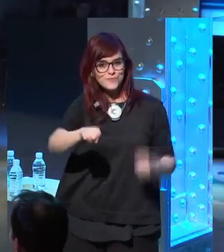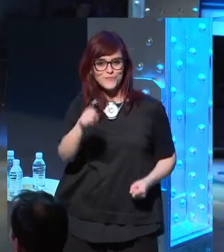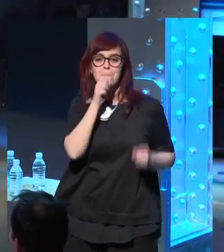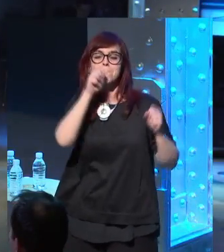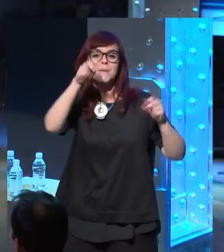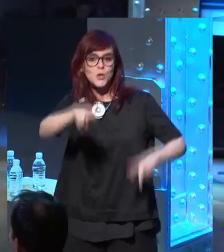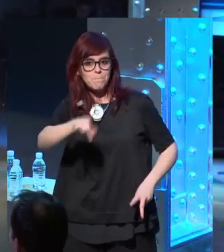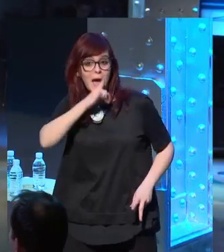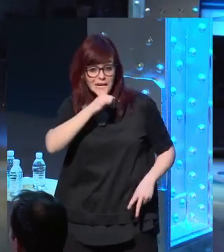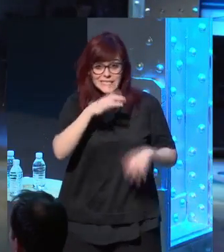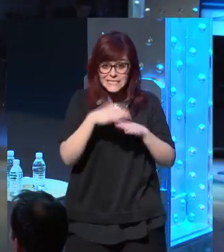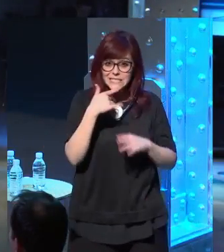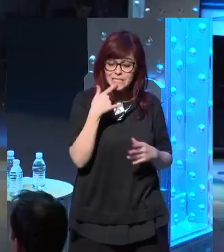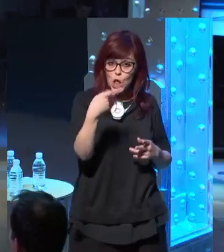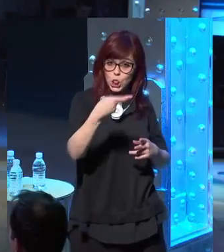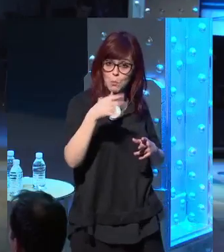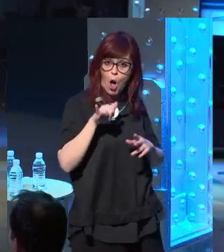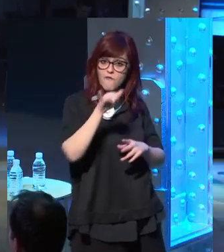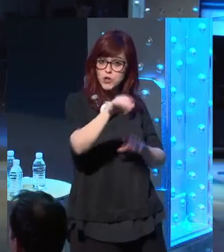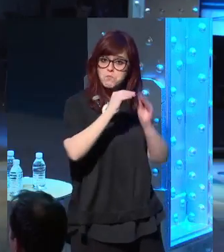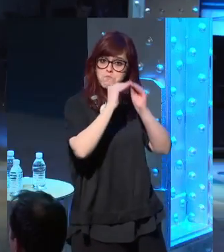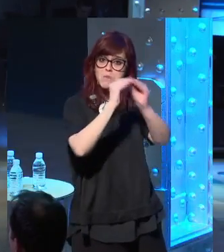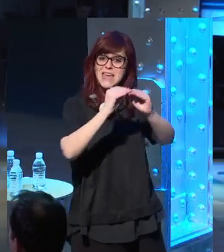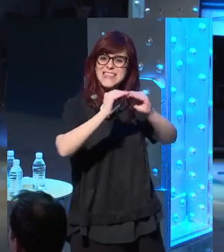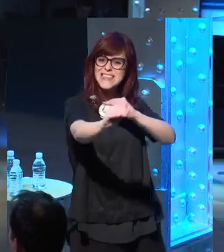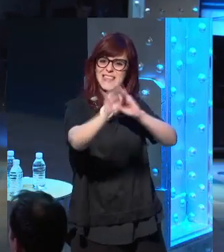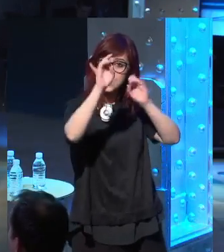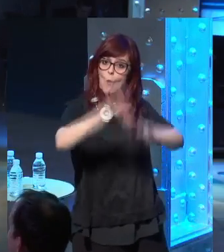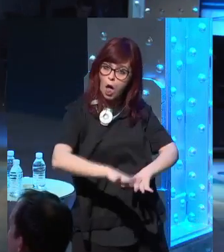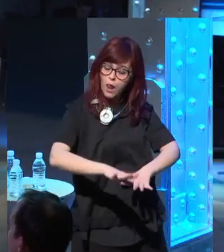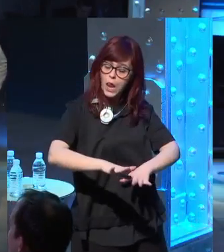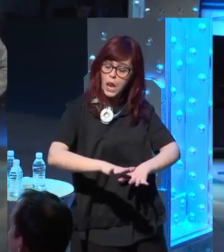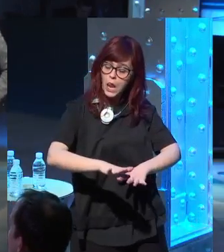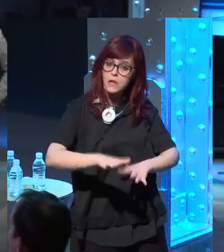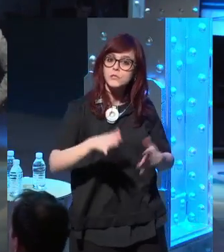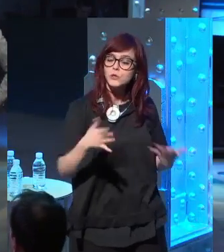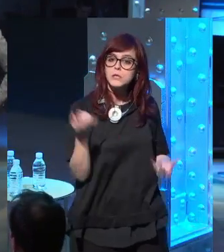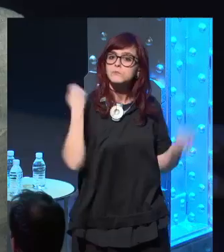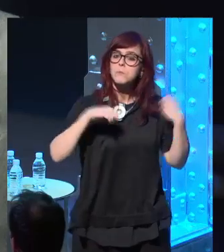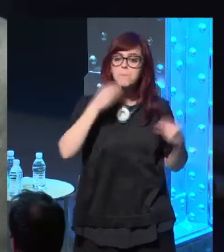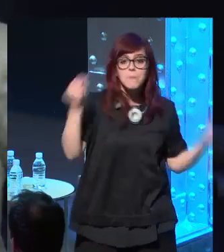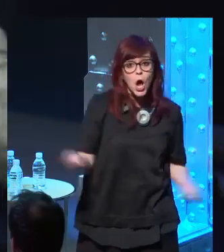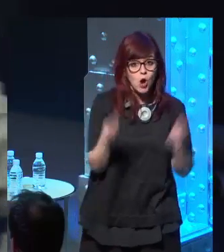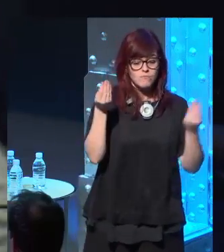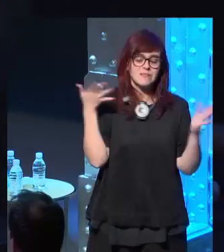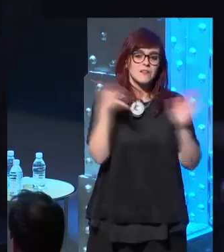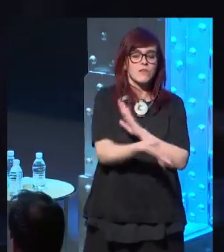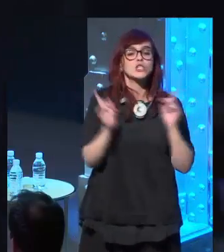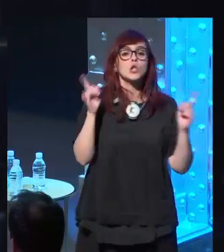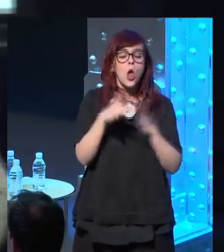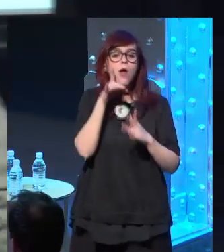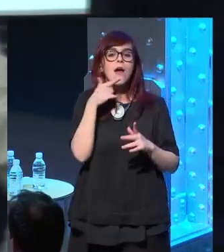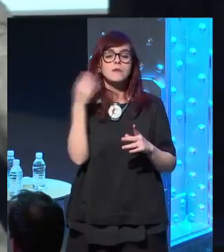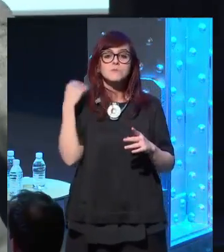cabin. And to be honest, when I first heard this, I thought, well, it's because there's only on the long flights where there is a